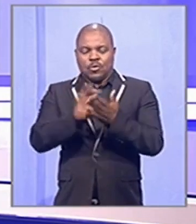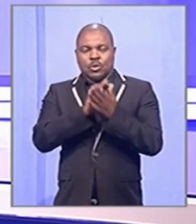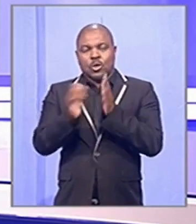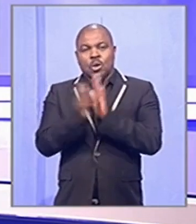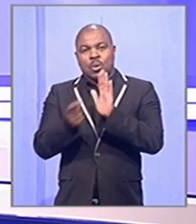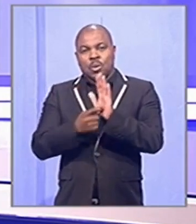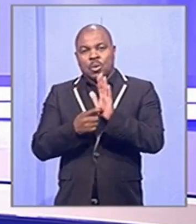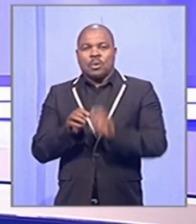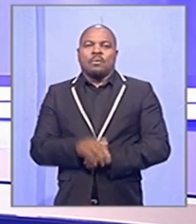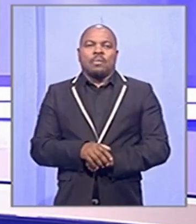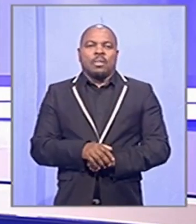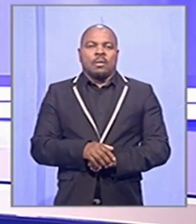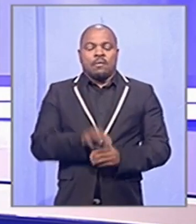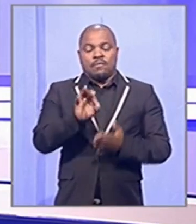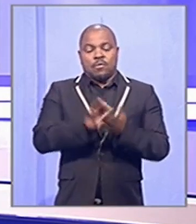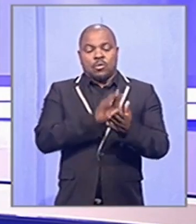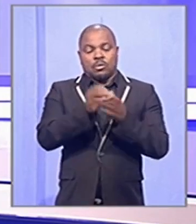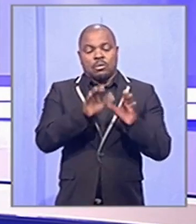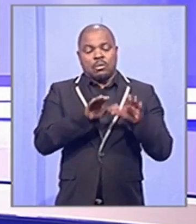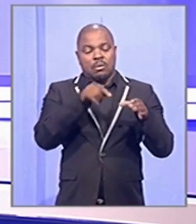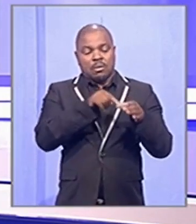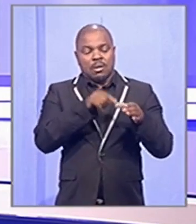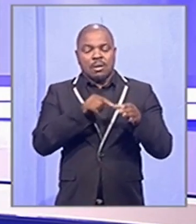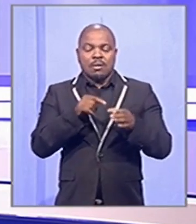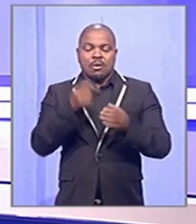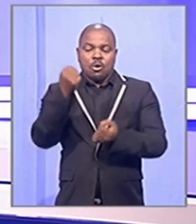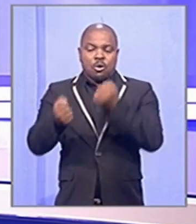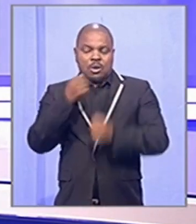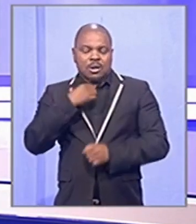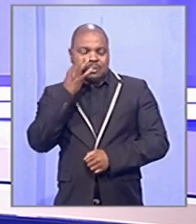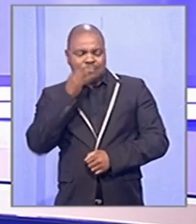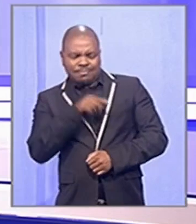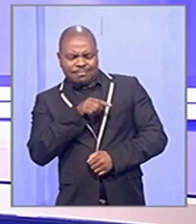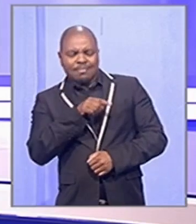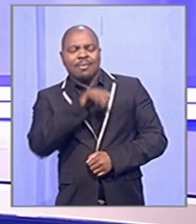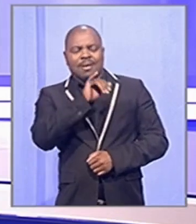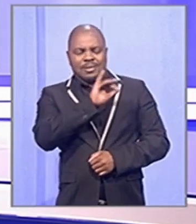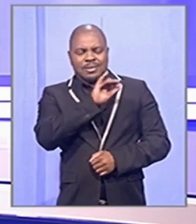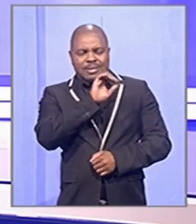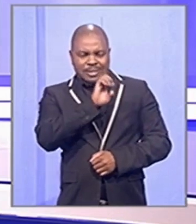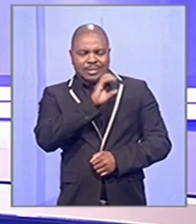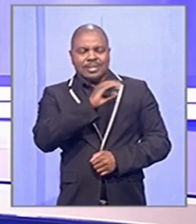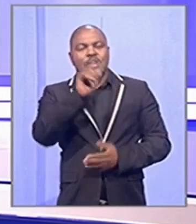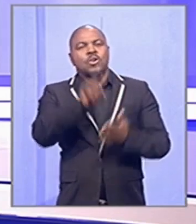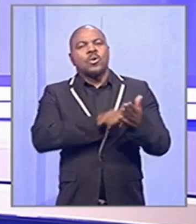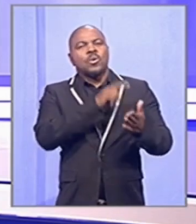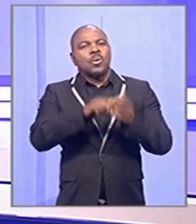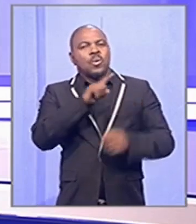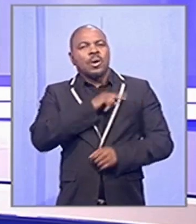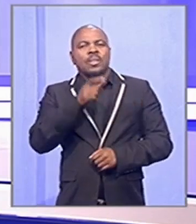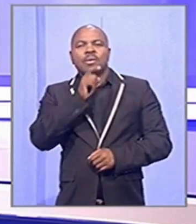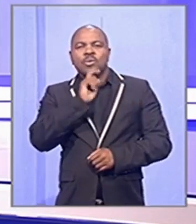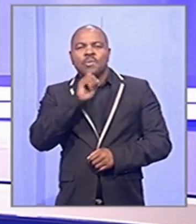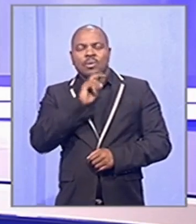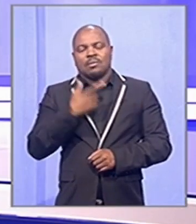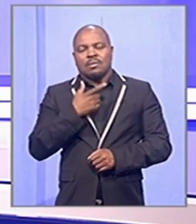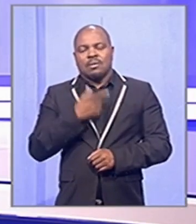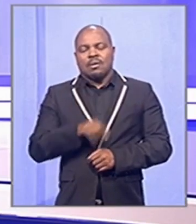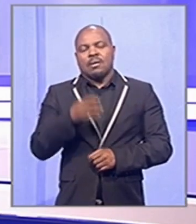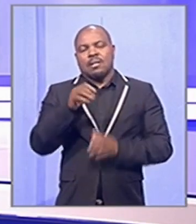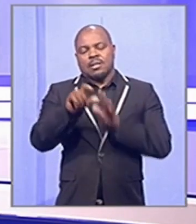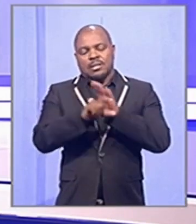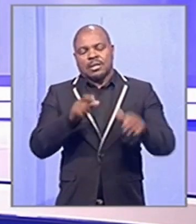MK ho ya ka karolo ya bo 47 ya molao wa dikgetho. Lekgotla la dikgetho le ile la fumana hore